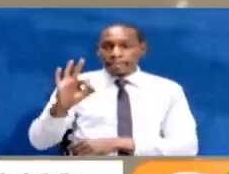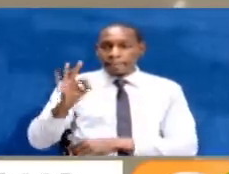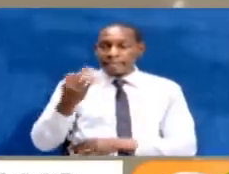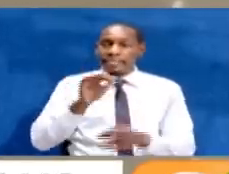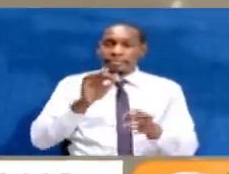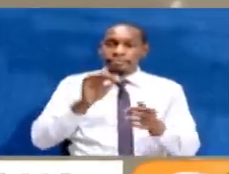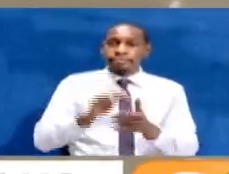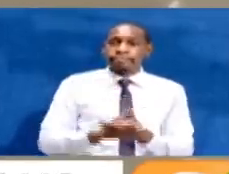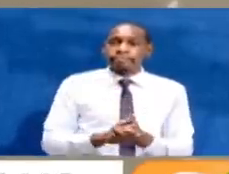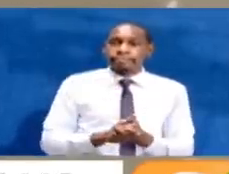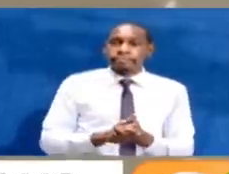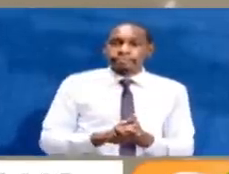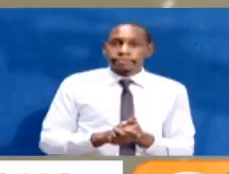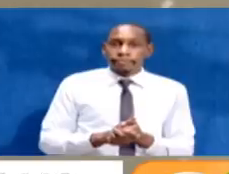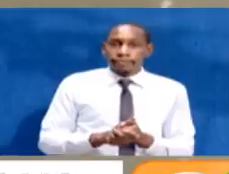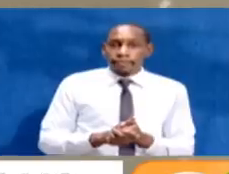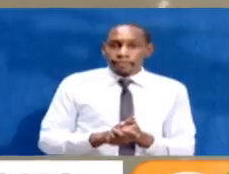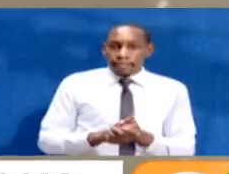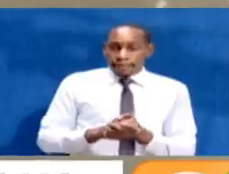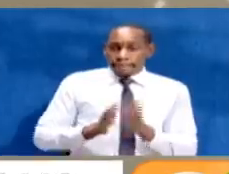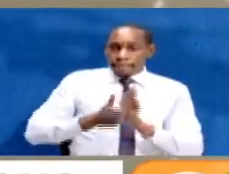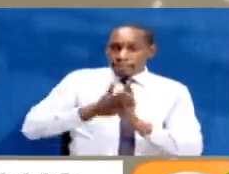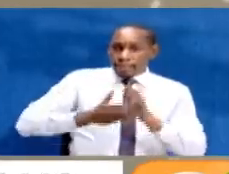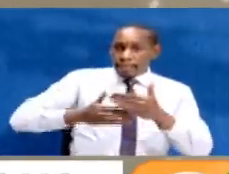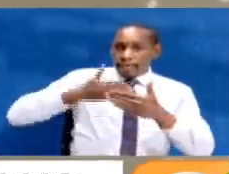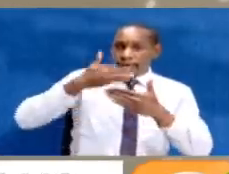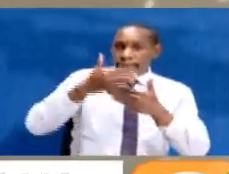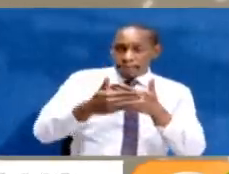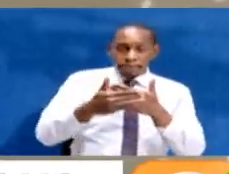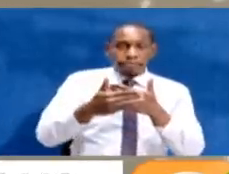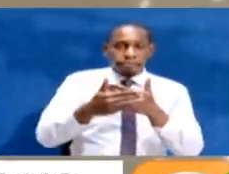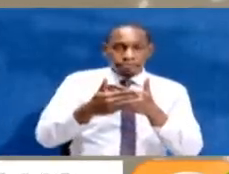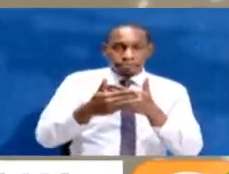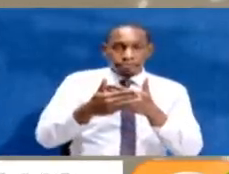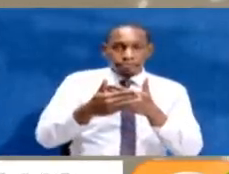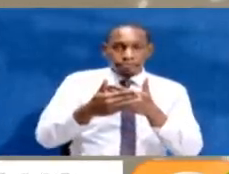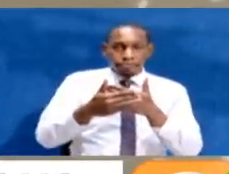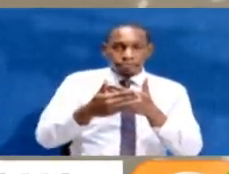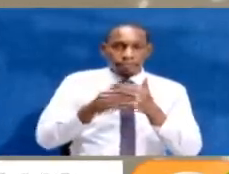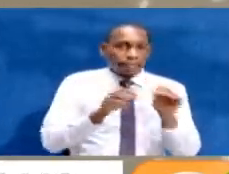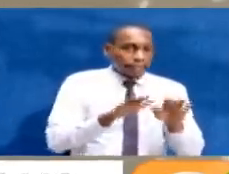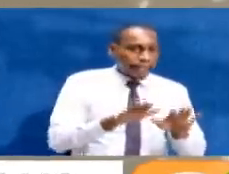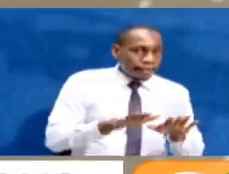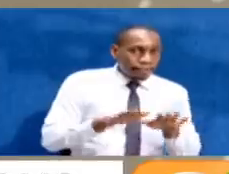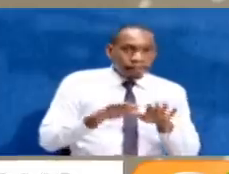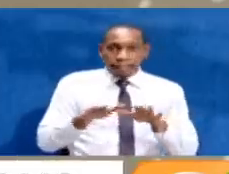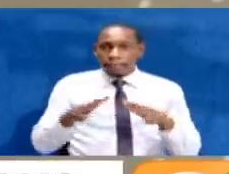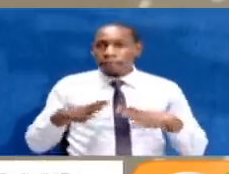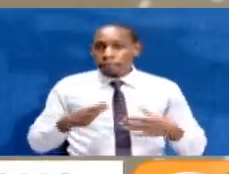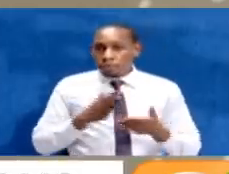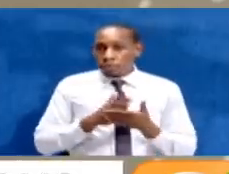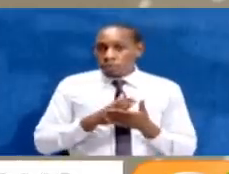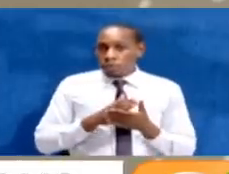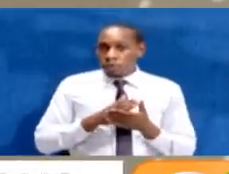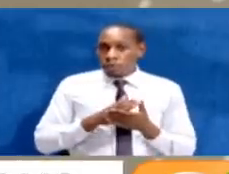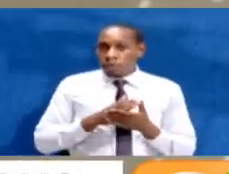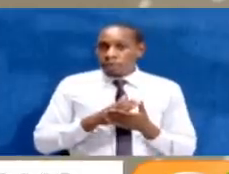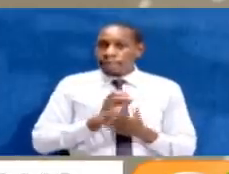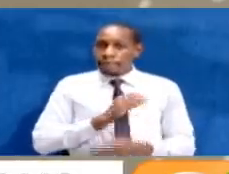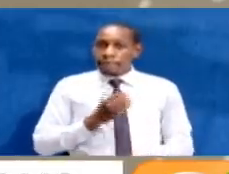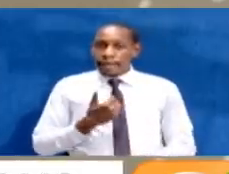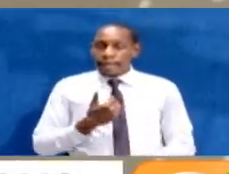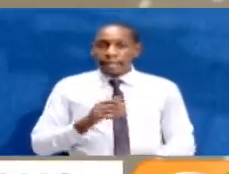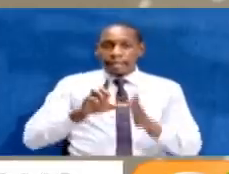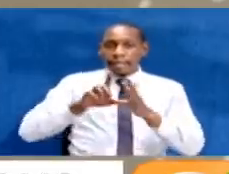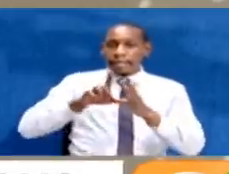thereabout, and immediately after there was, you know, a lot of caution, and people exercising a lot of caution. And